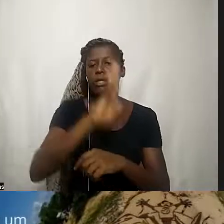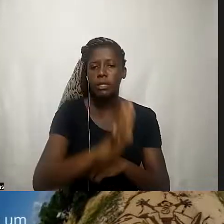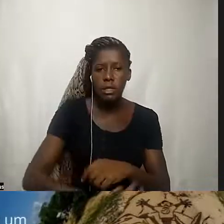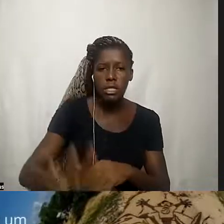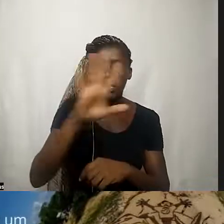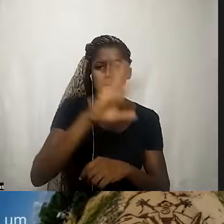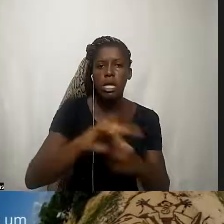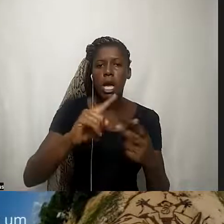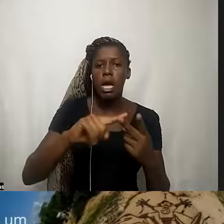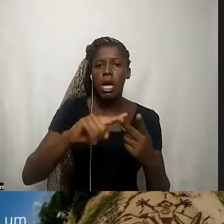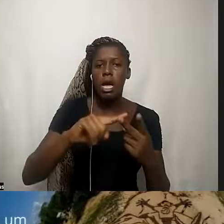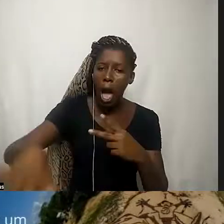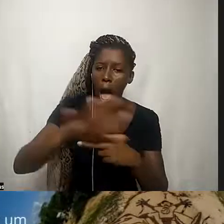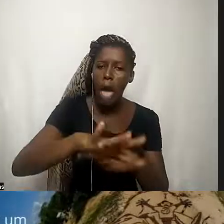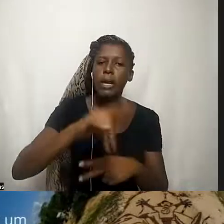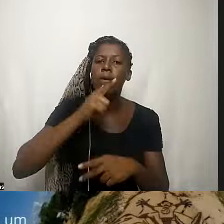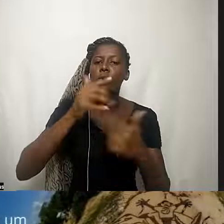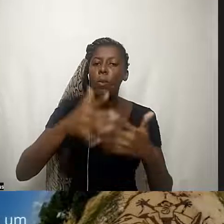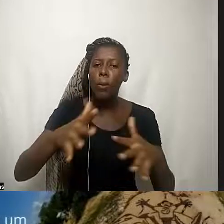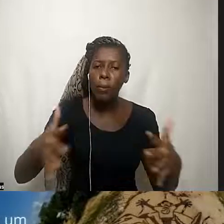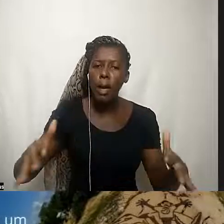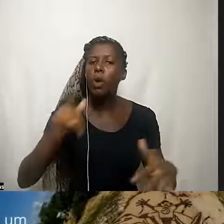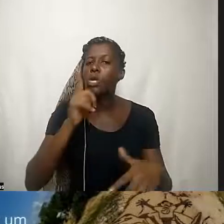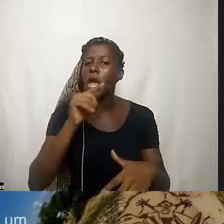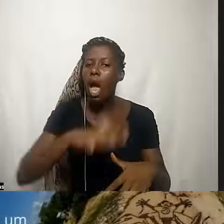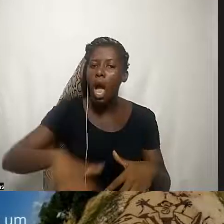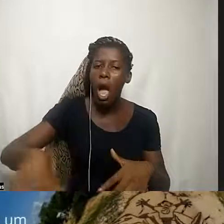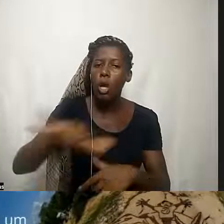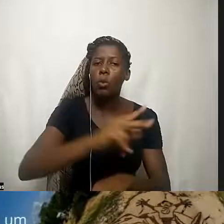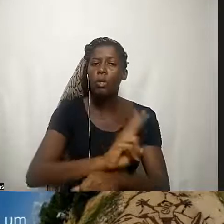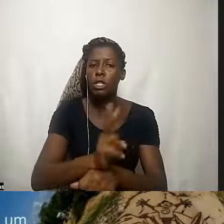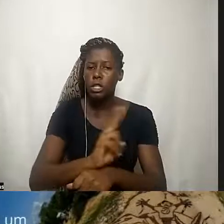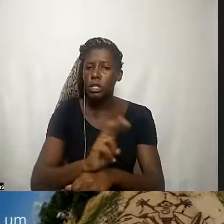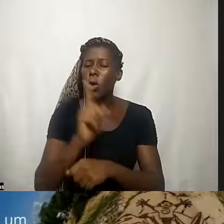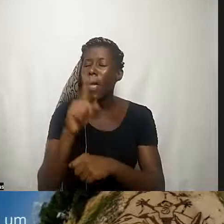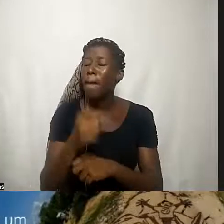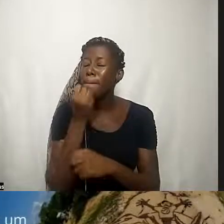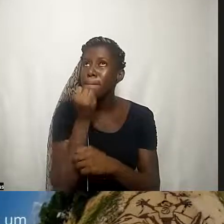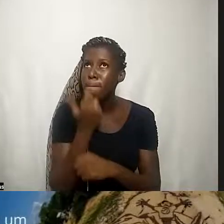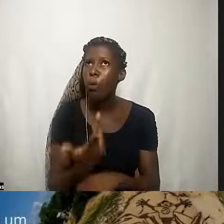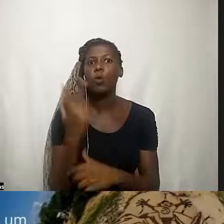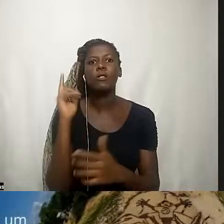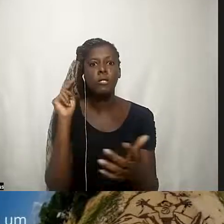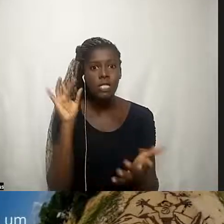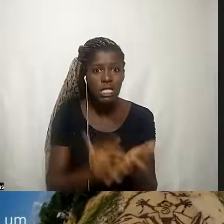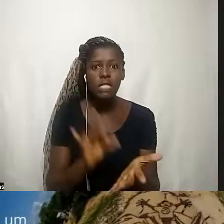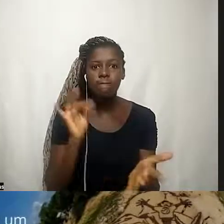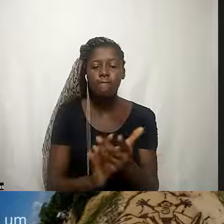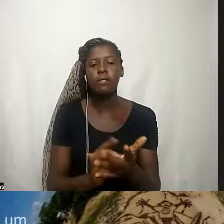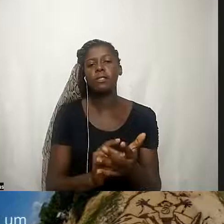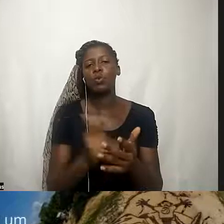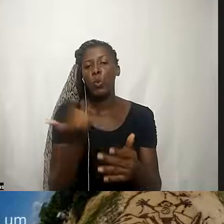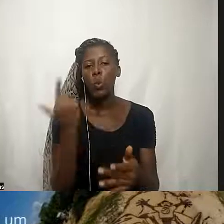areas. All the marine areas protected are very important. That helps conservation in the